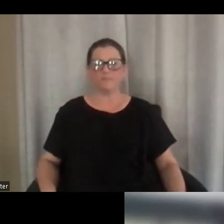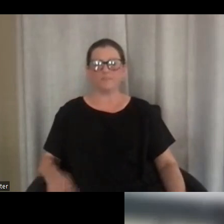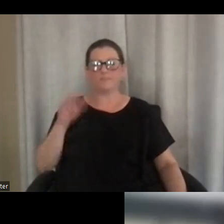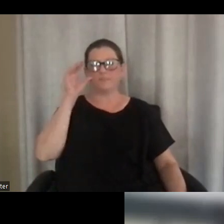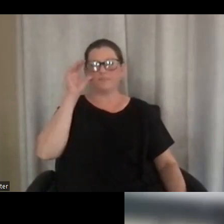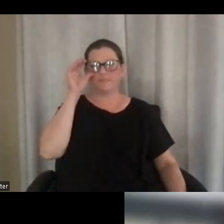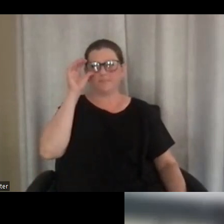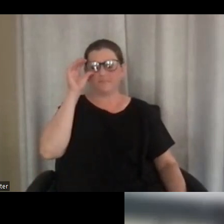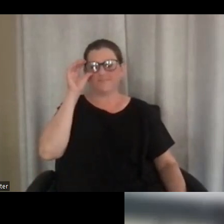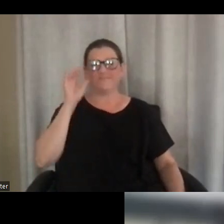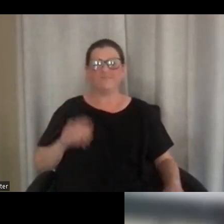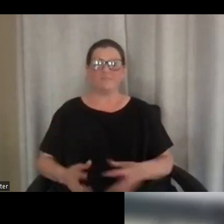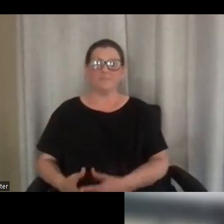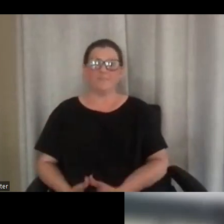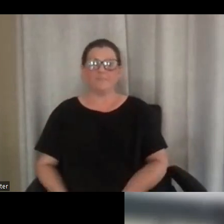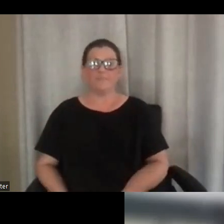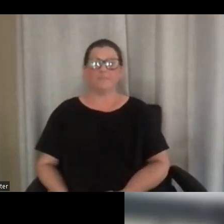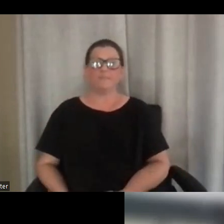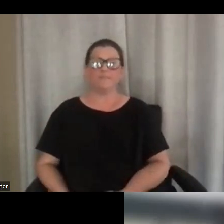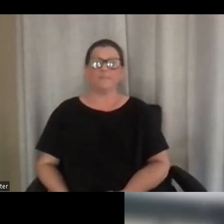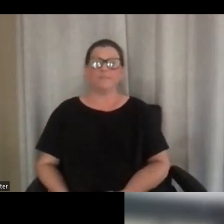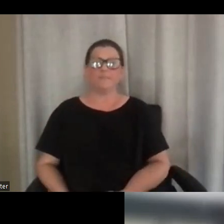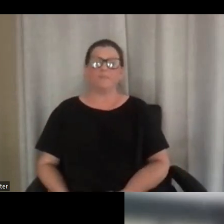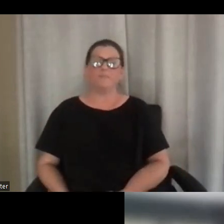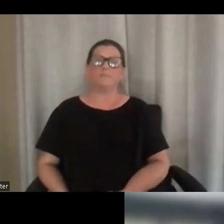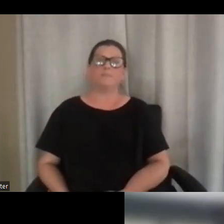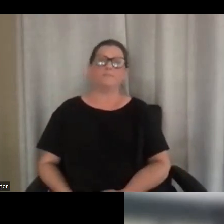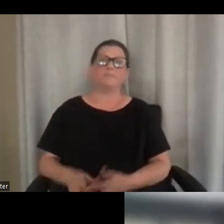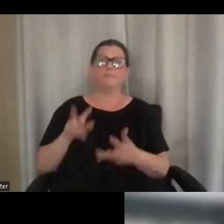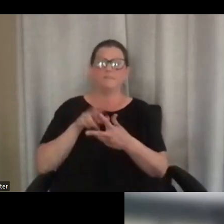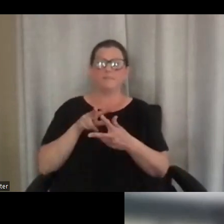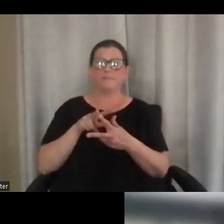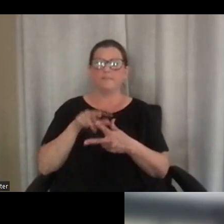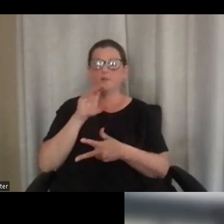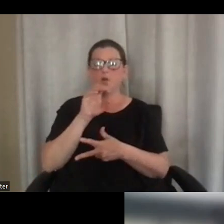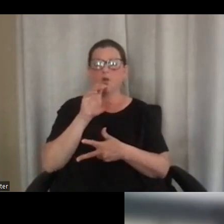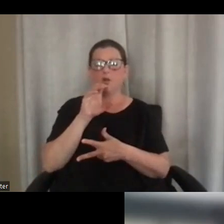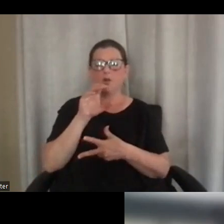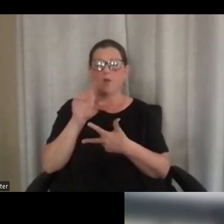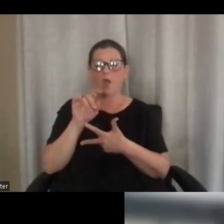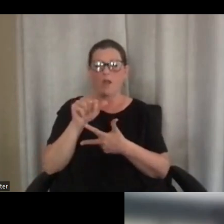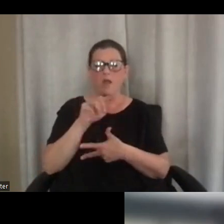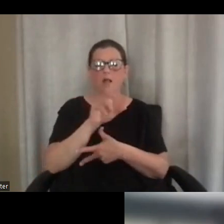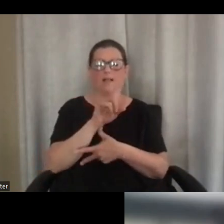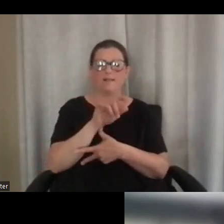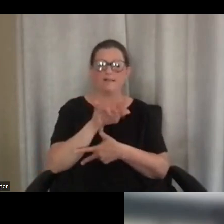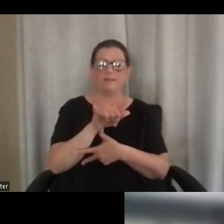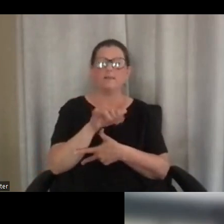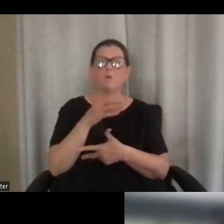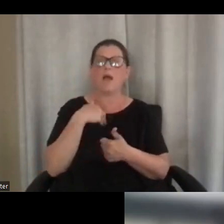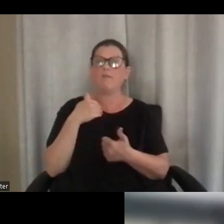Kelsey. Claudia or Lindsay, do y'all have a recommendation for